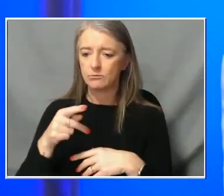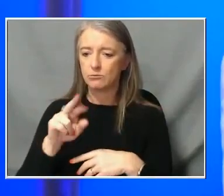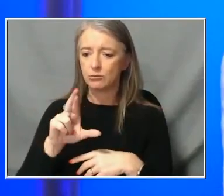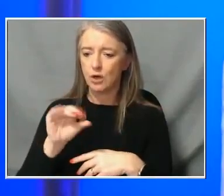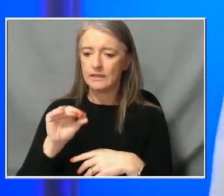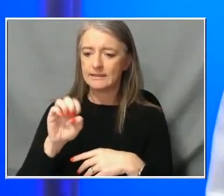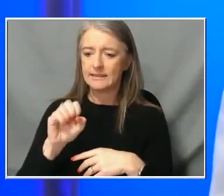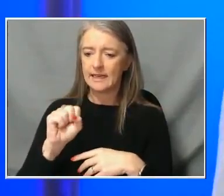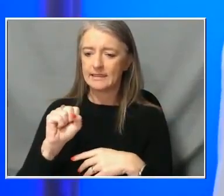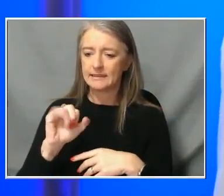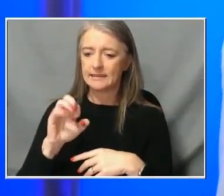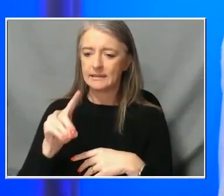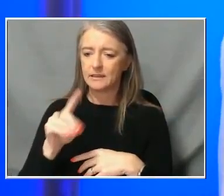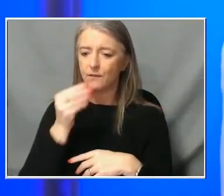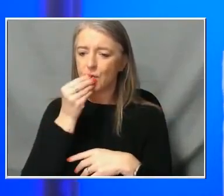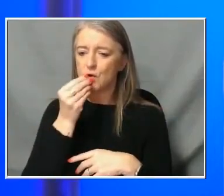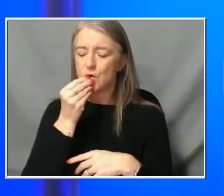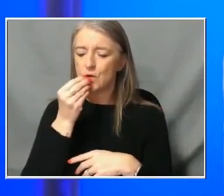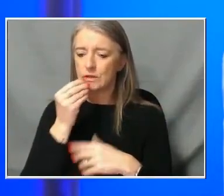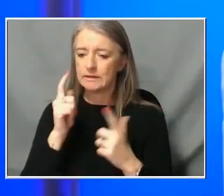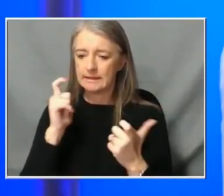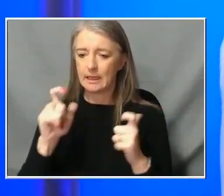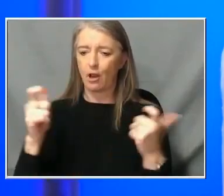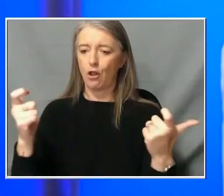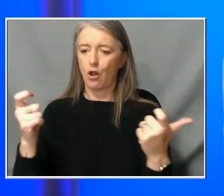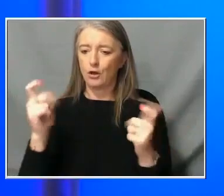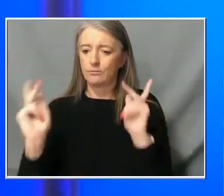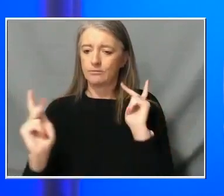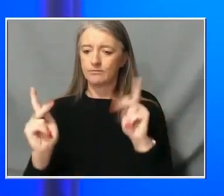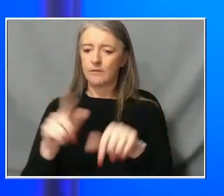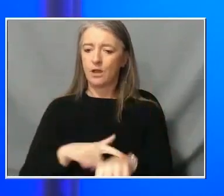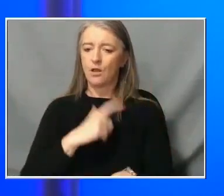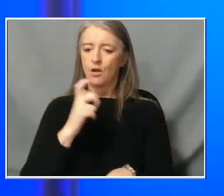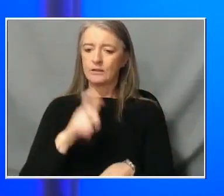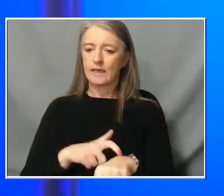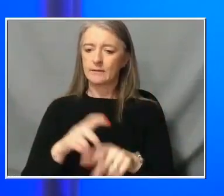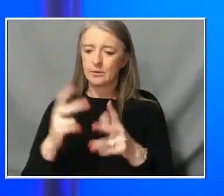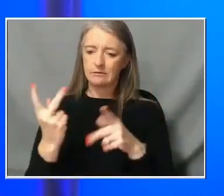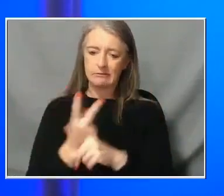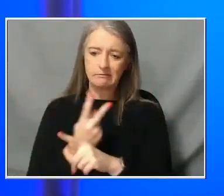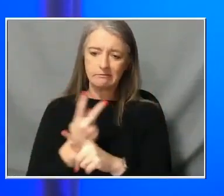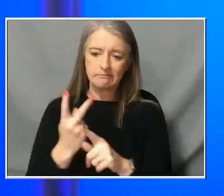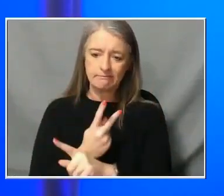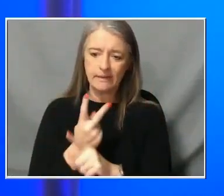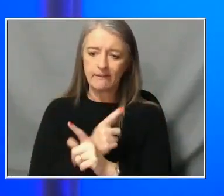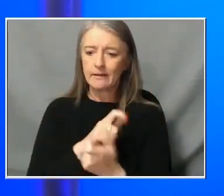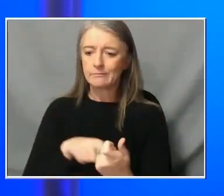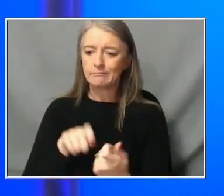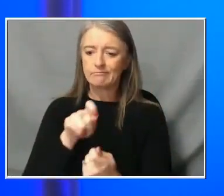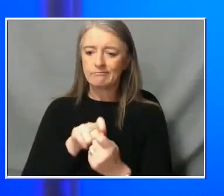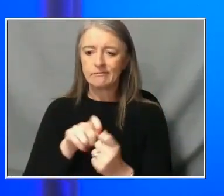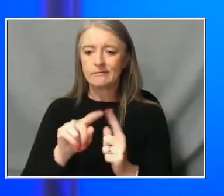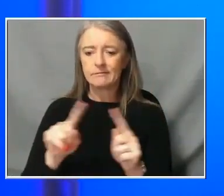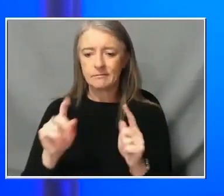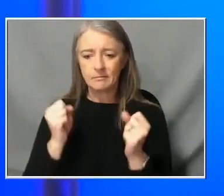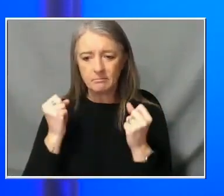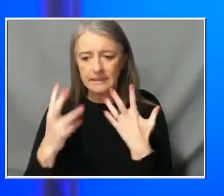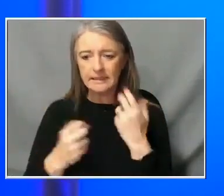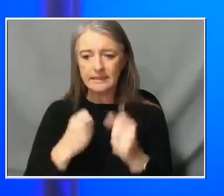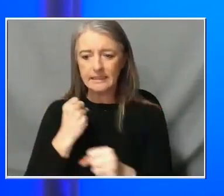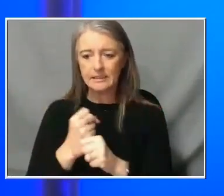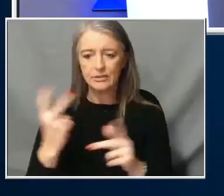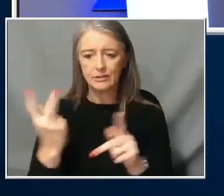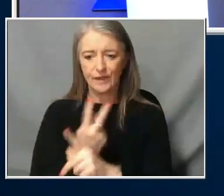when you see it in these large populations like this, it takes a long time for us to tease out the specifics, and it's probably going to take us several years to get this figured